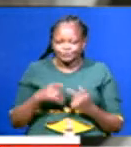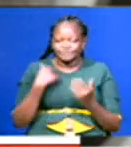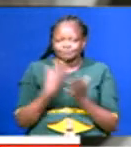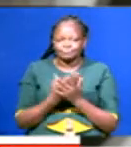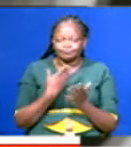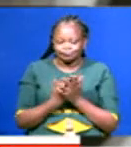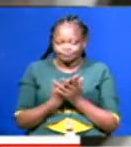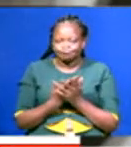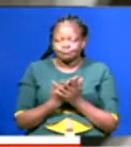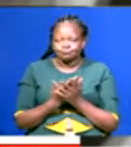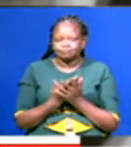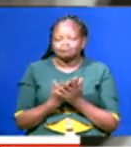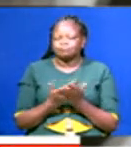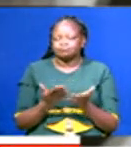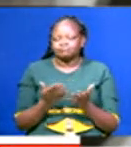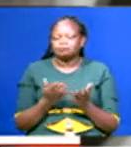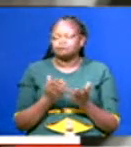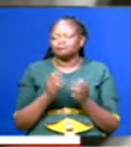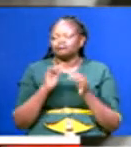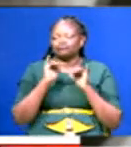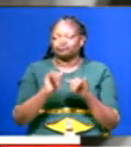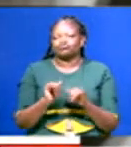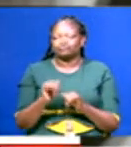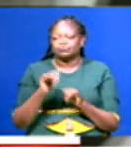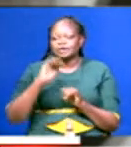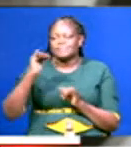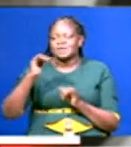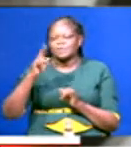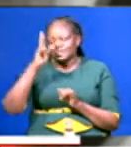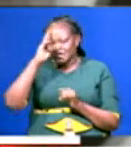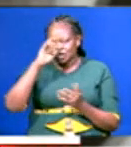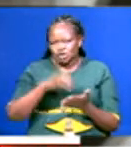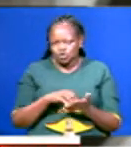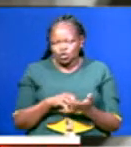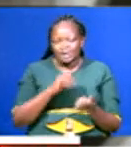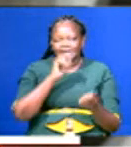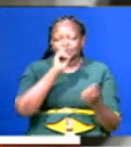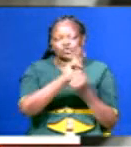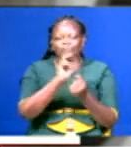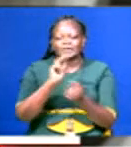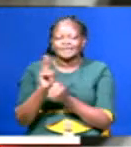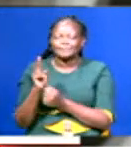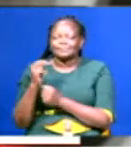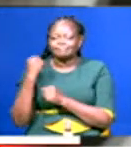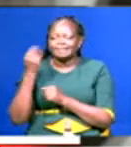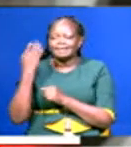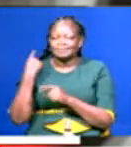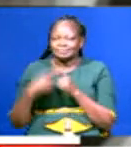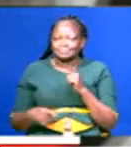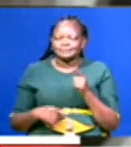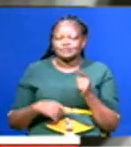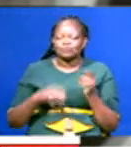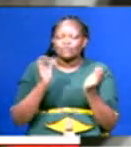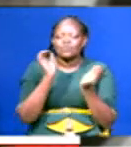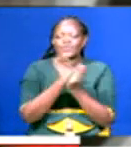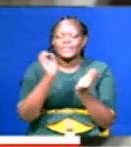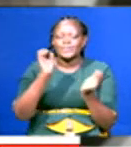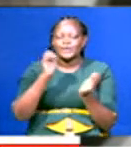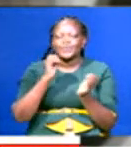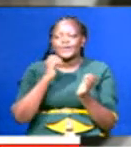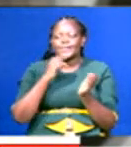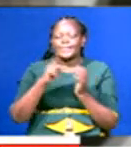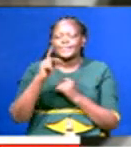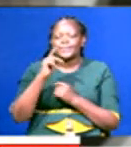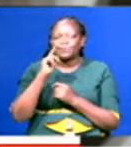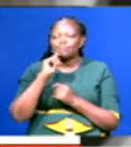at the Kilimani police station on the 12th of December 2022 and was out on a cash bail of 100,000 shillings. The matter will be mentioned before